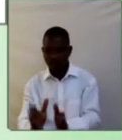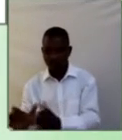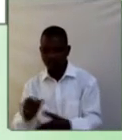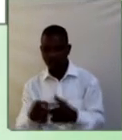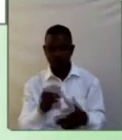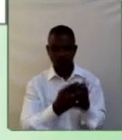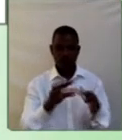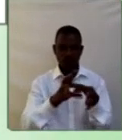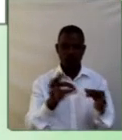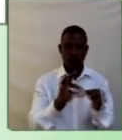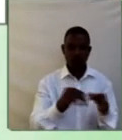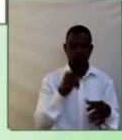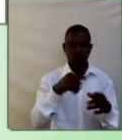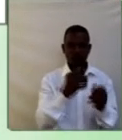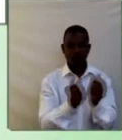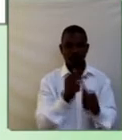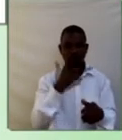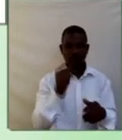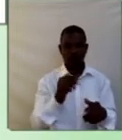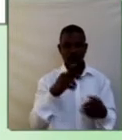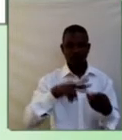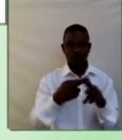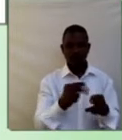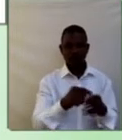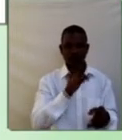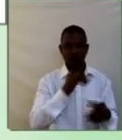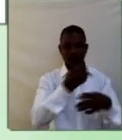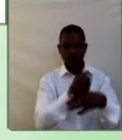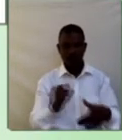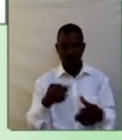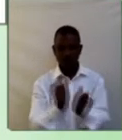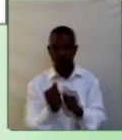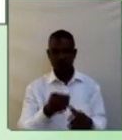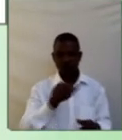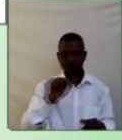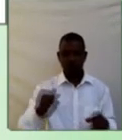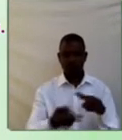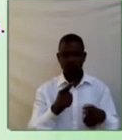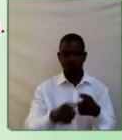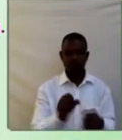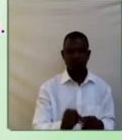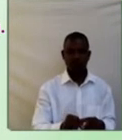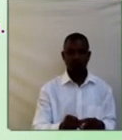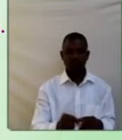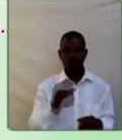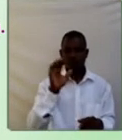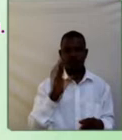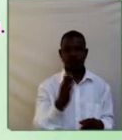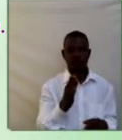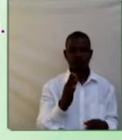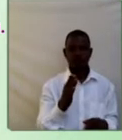with three of these compound relative pronouns and share with a friend. 5.